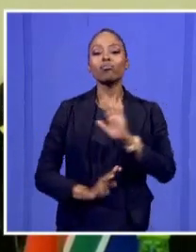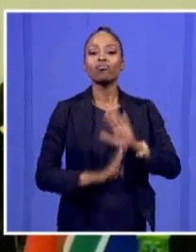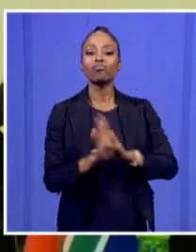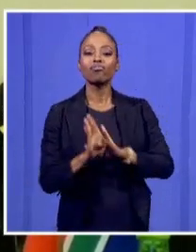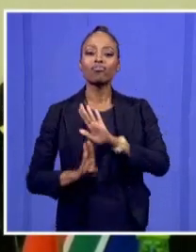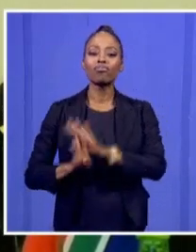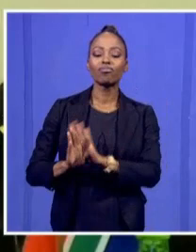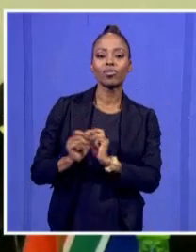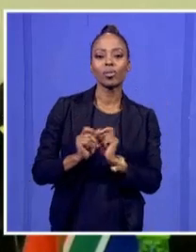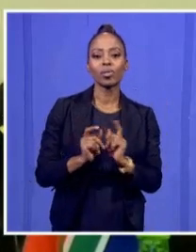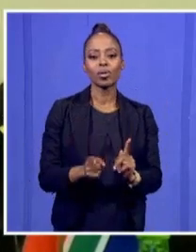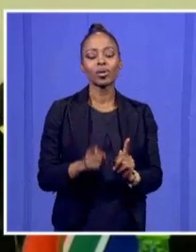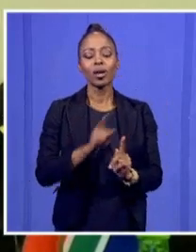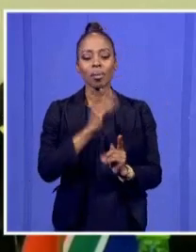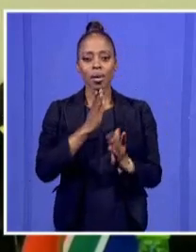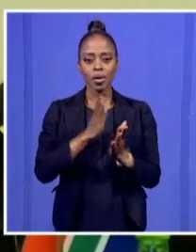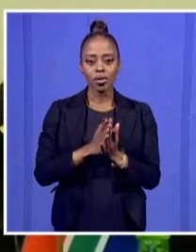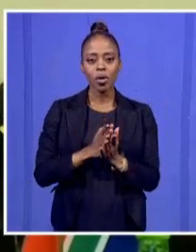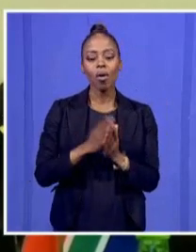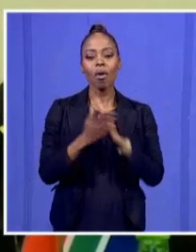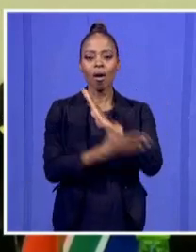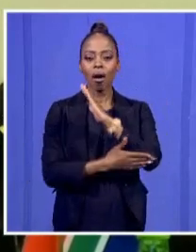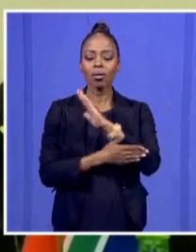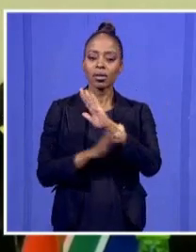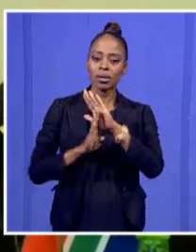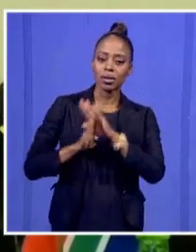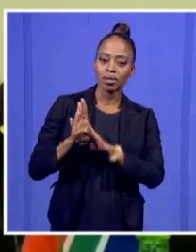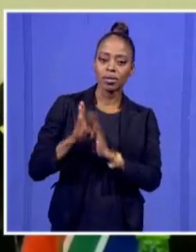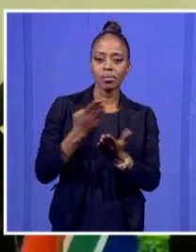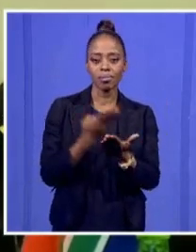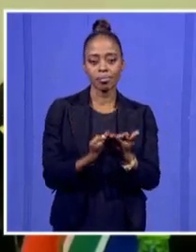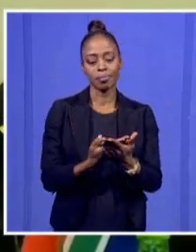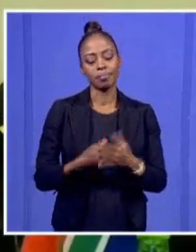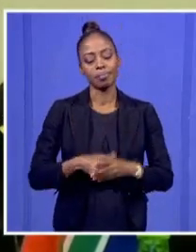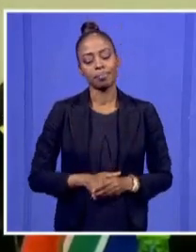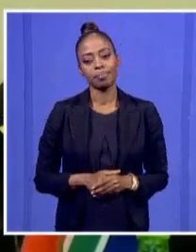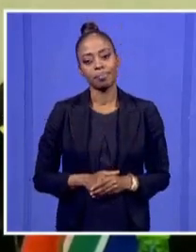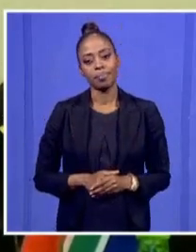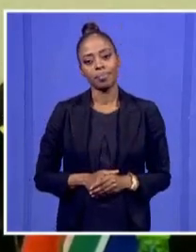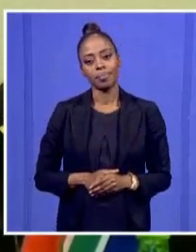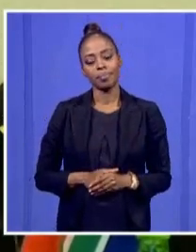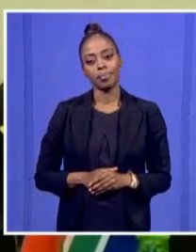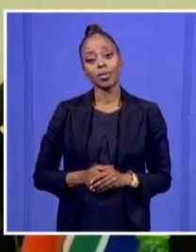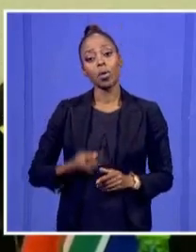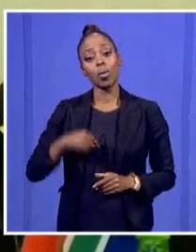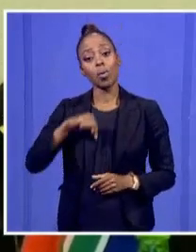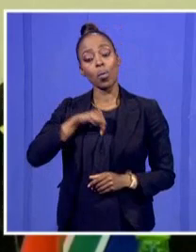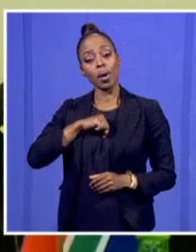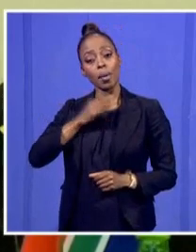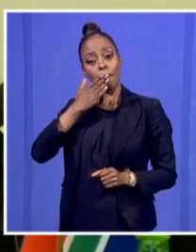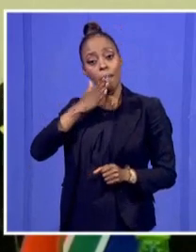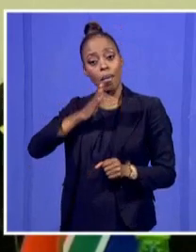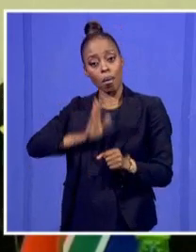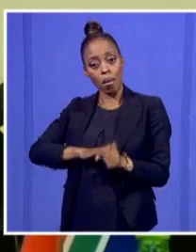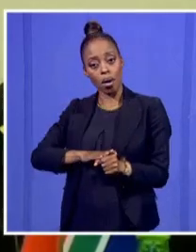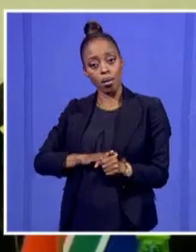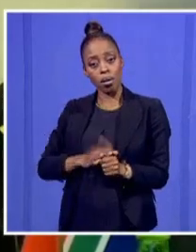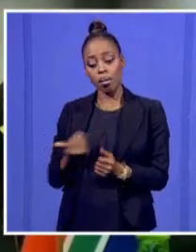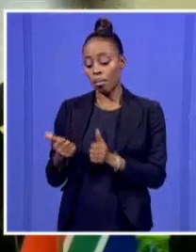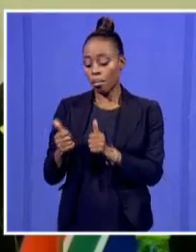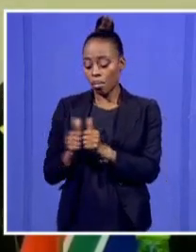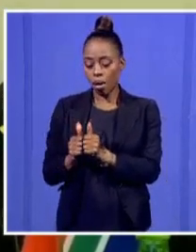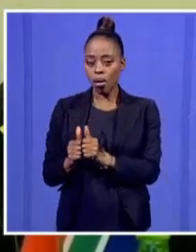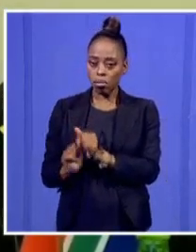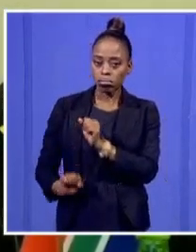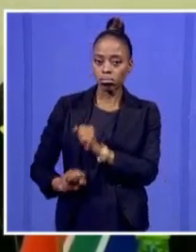that promote the growth of our countries. We are committed to support a partnership that